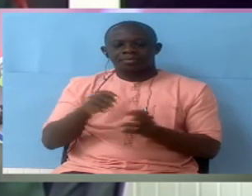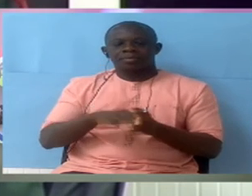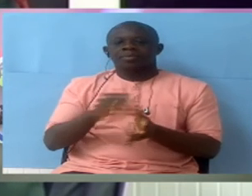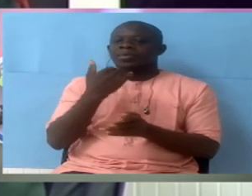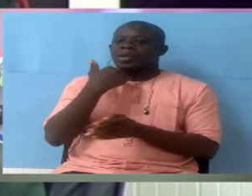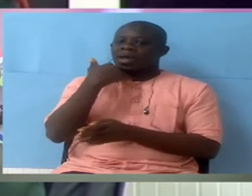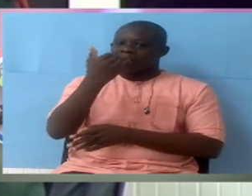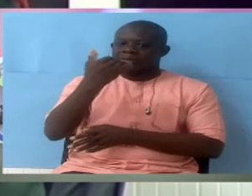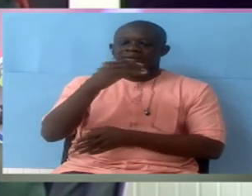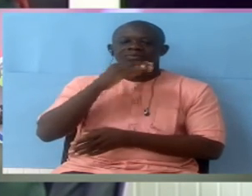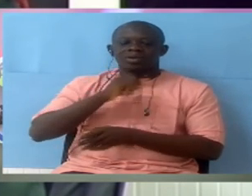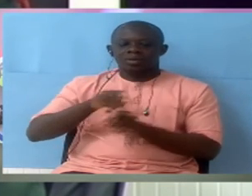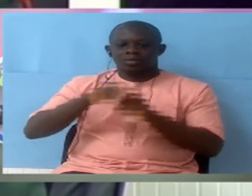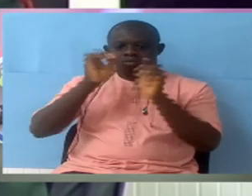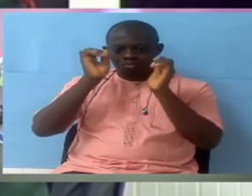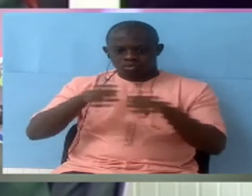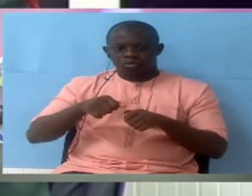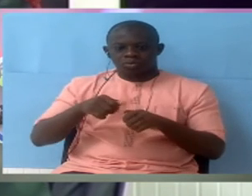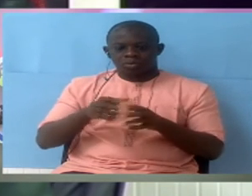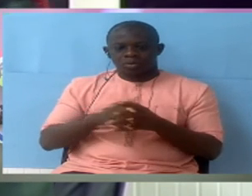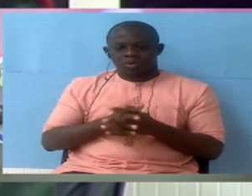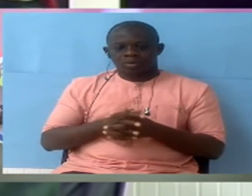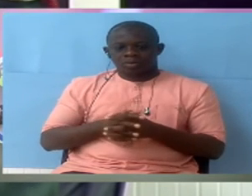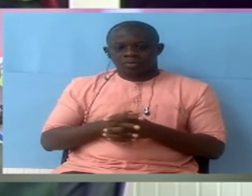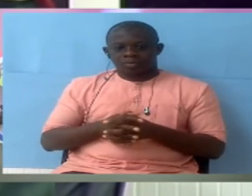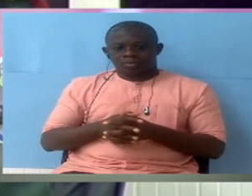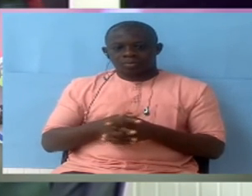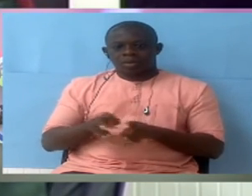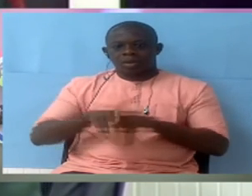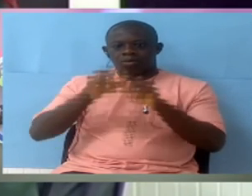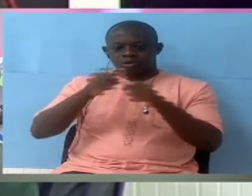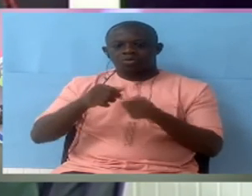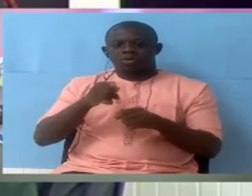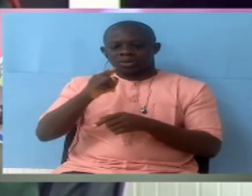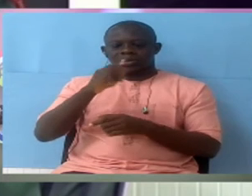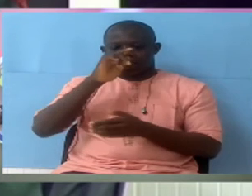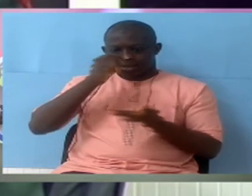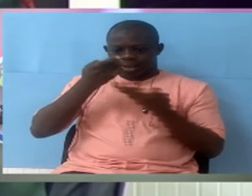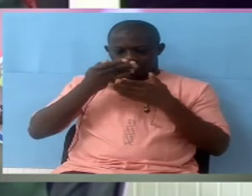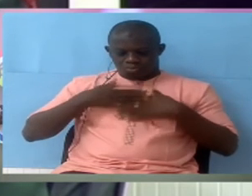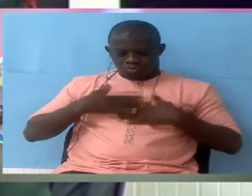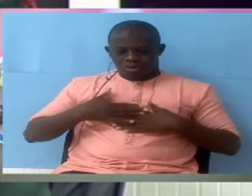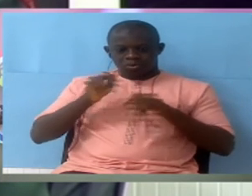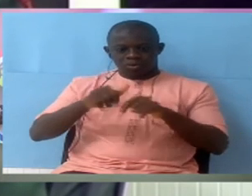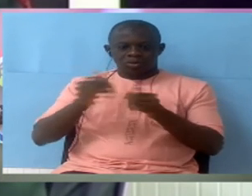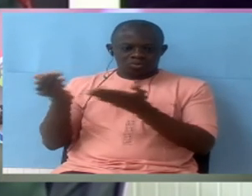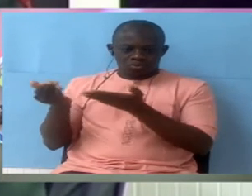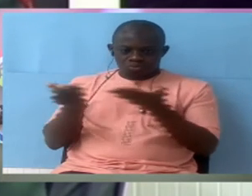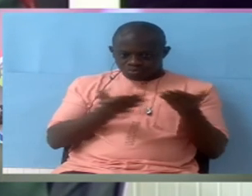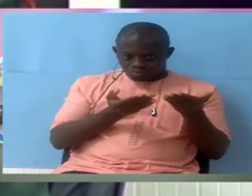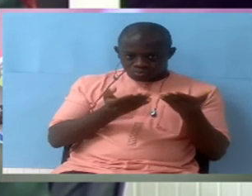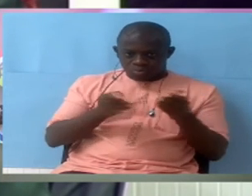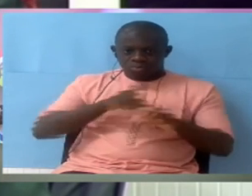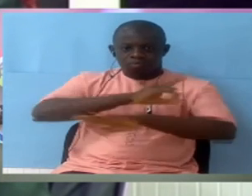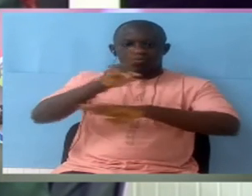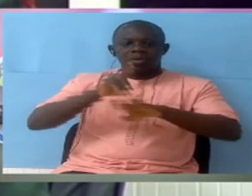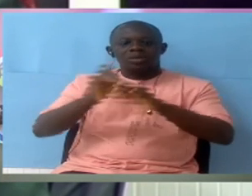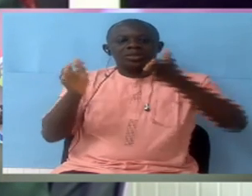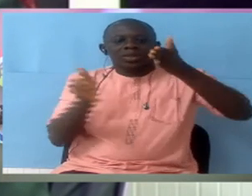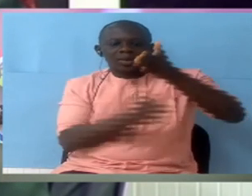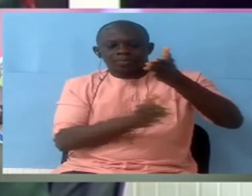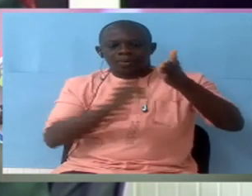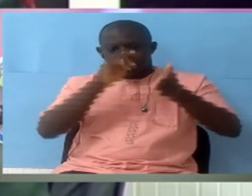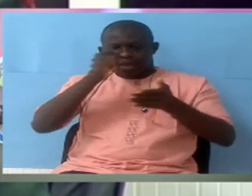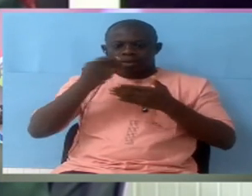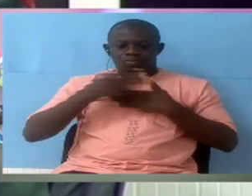asked him whether we can escort the corpse to the mortuary. Ma laaj ko nak ndax niw bobu mën nañ ko yobbu ci